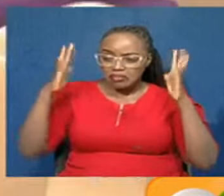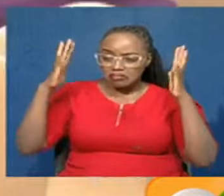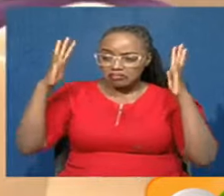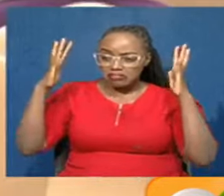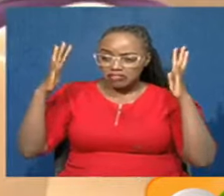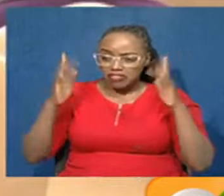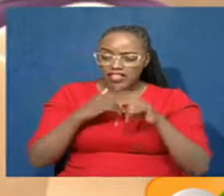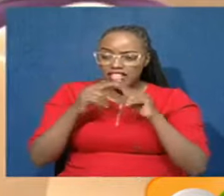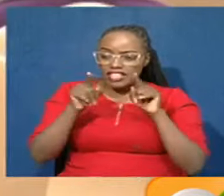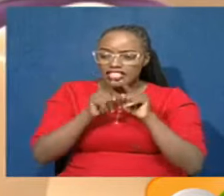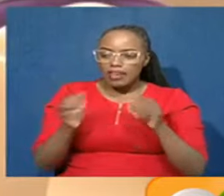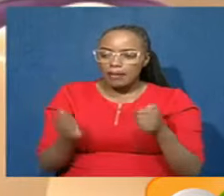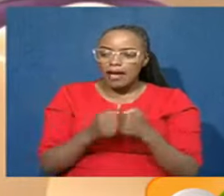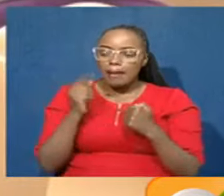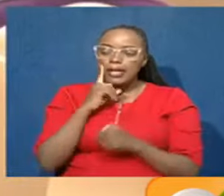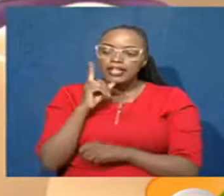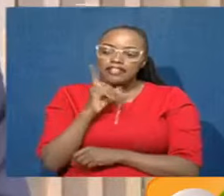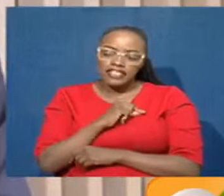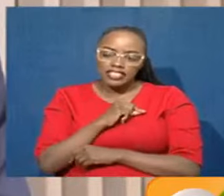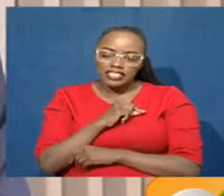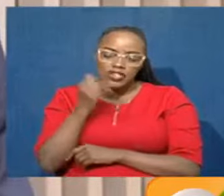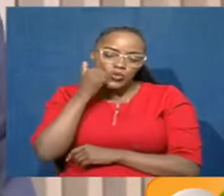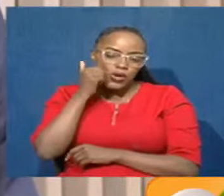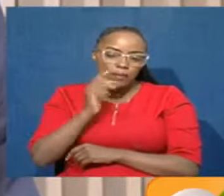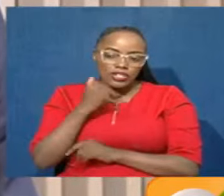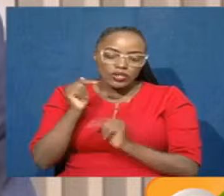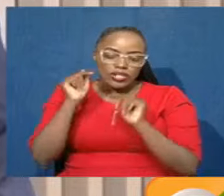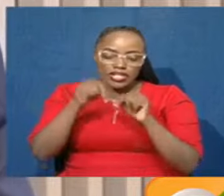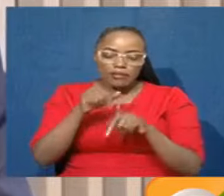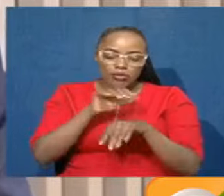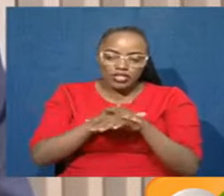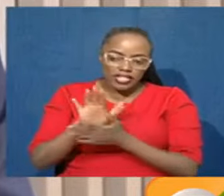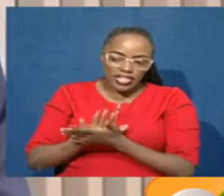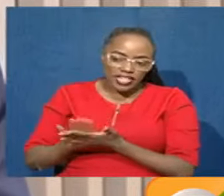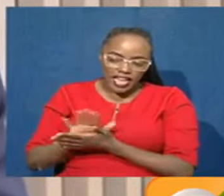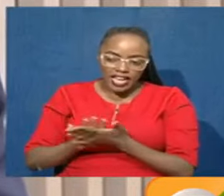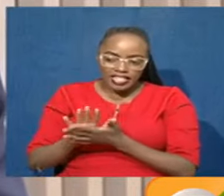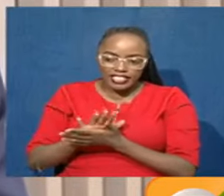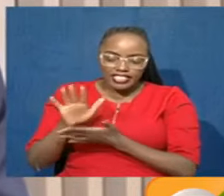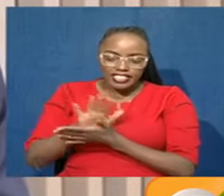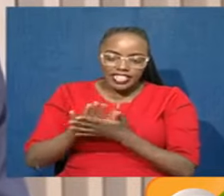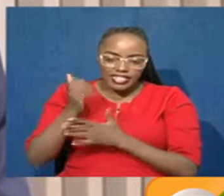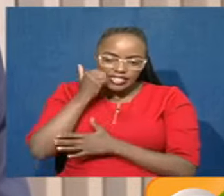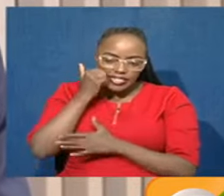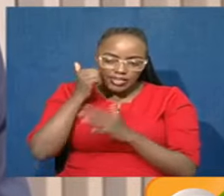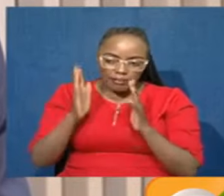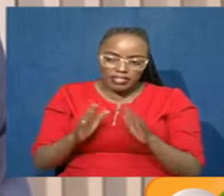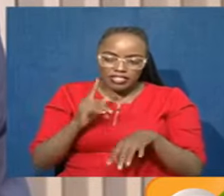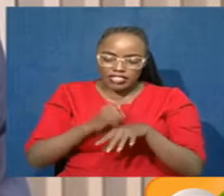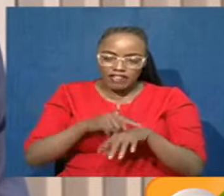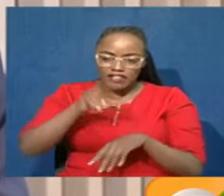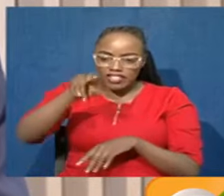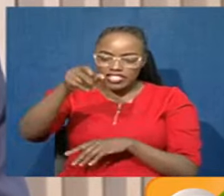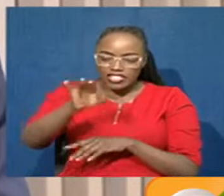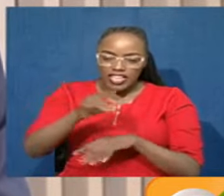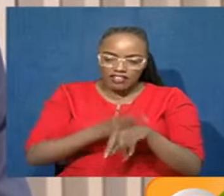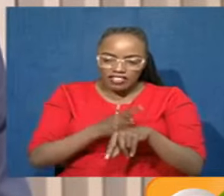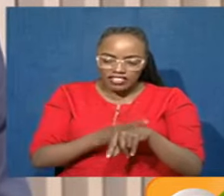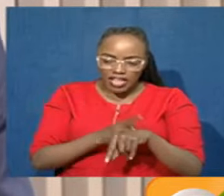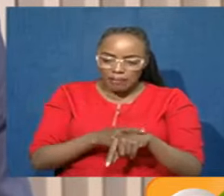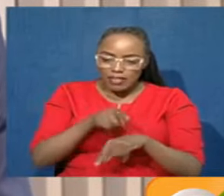The same has also happened to patients who come for dialysis. Mm-hmm. Dialysis patients during the NHIF period